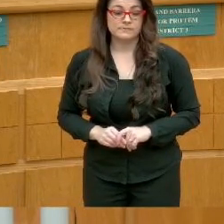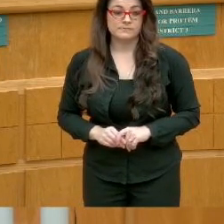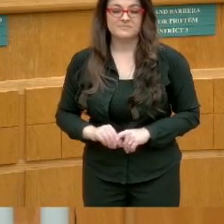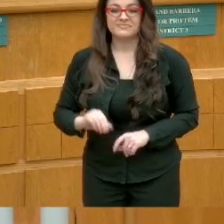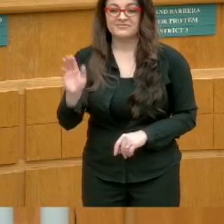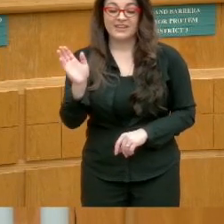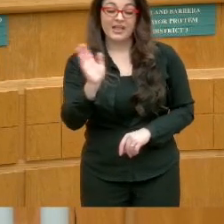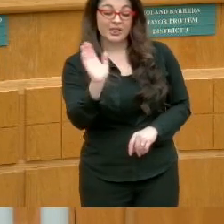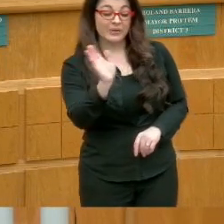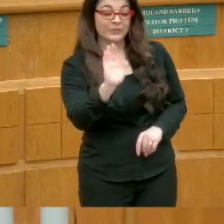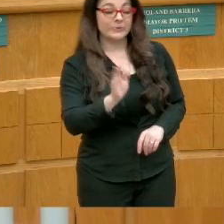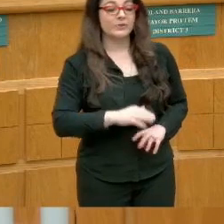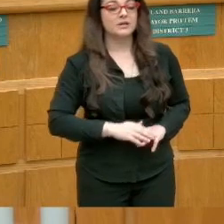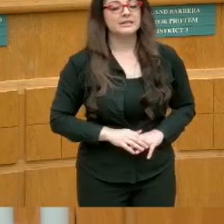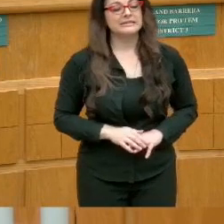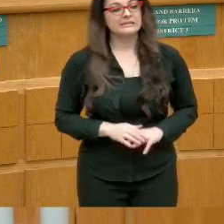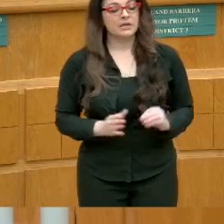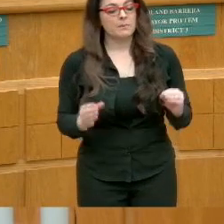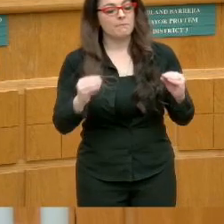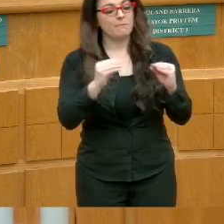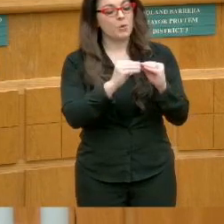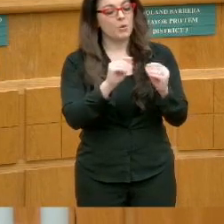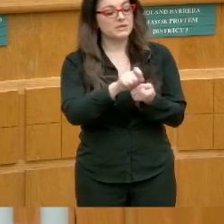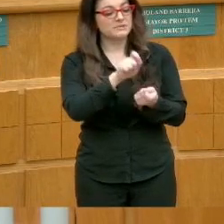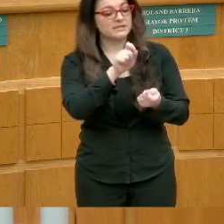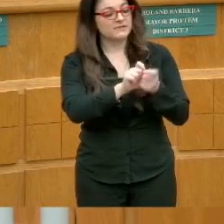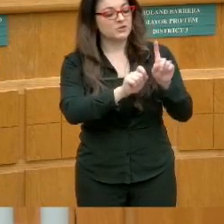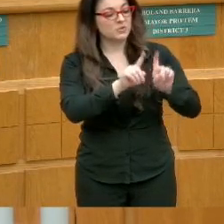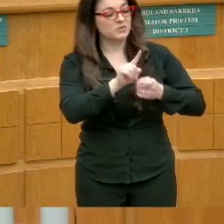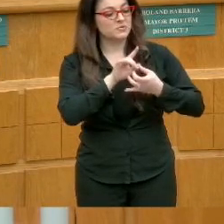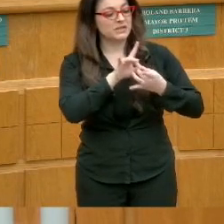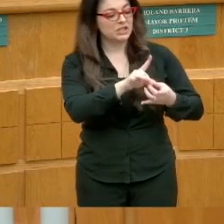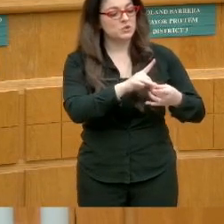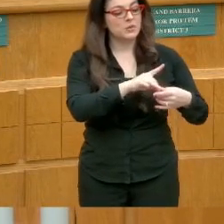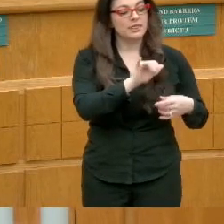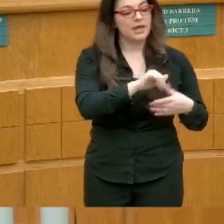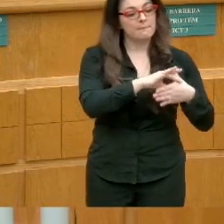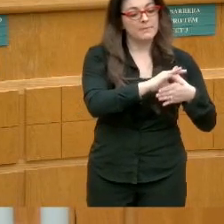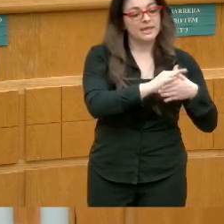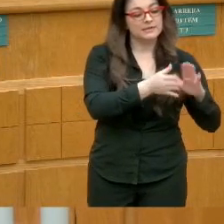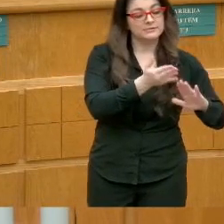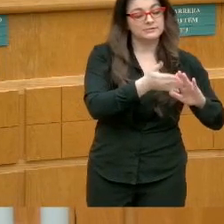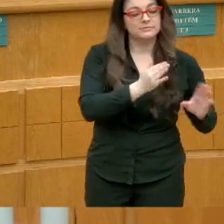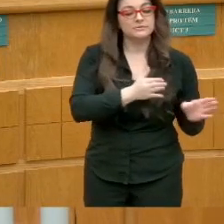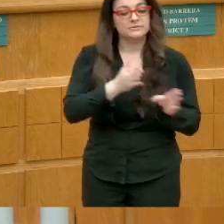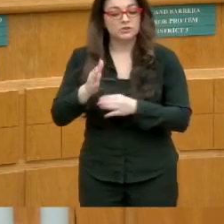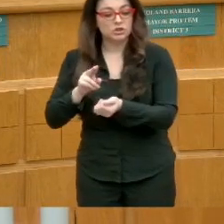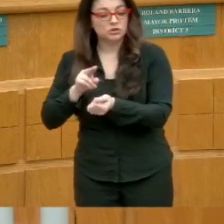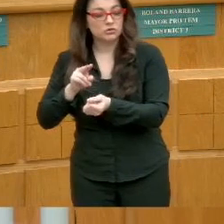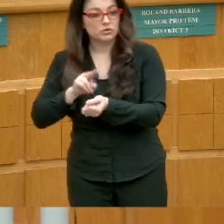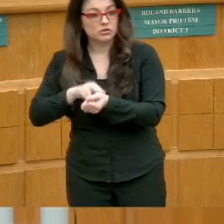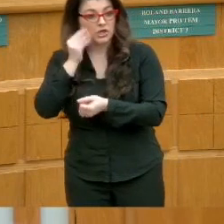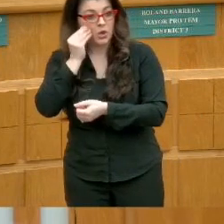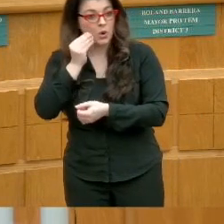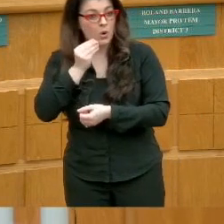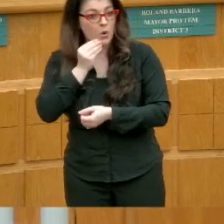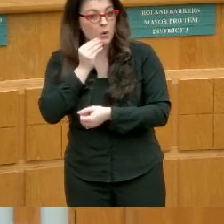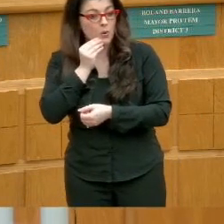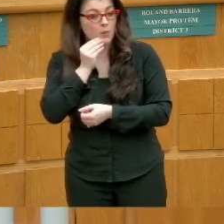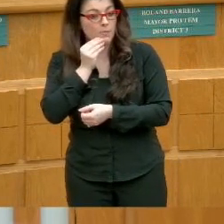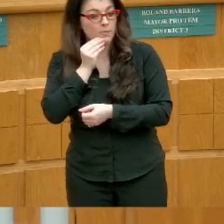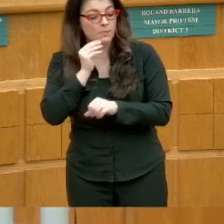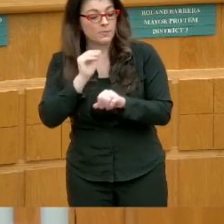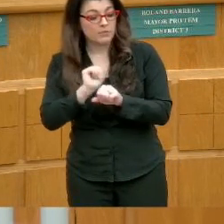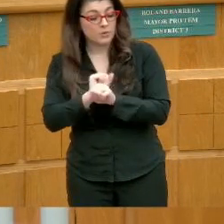Hello. These are more specific to the plant and to the nursing home employees. So is that more Annette or you?